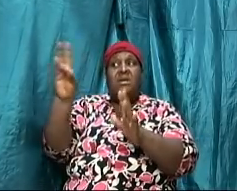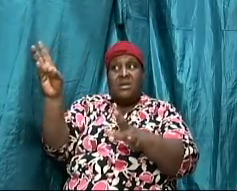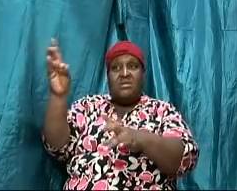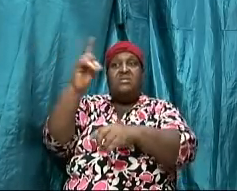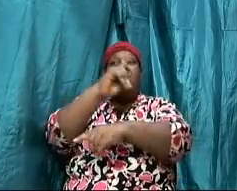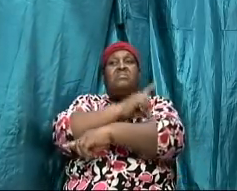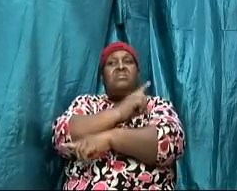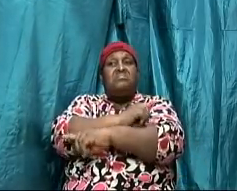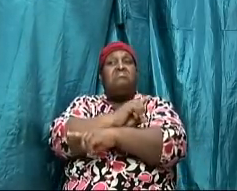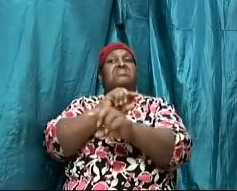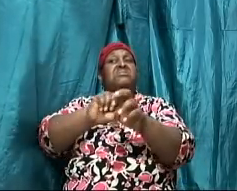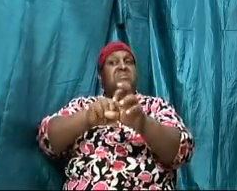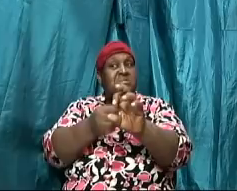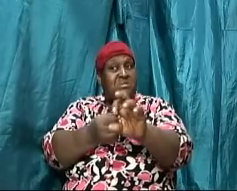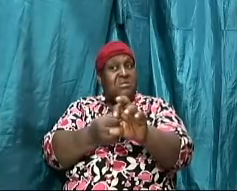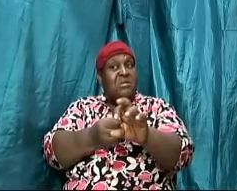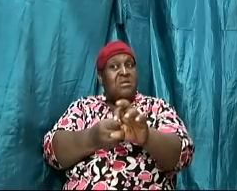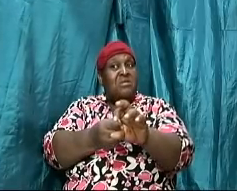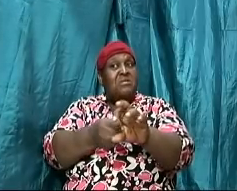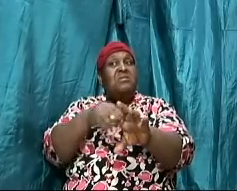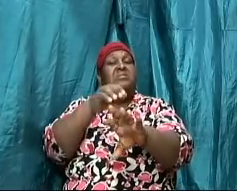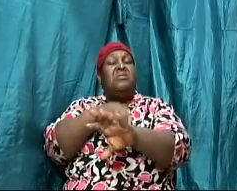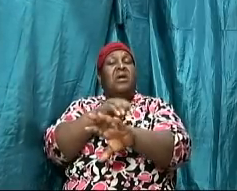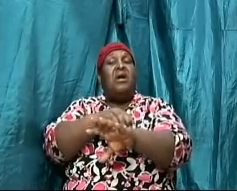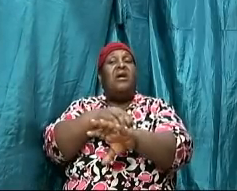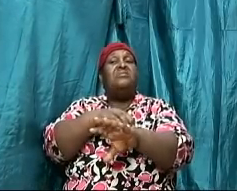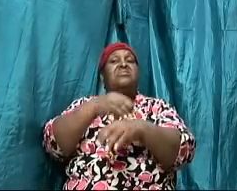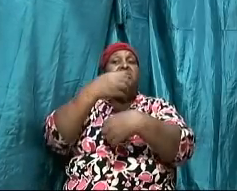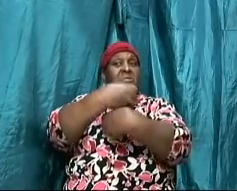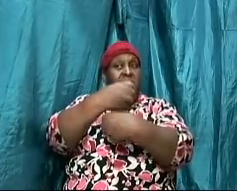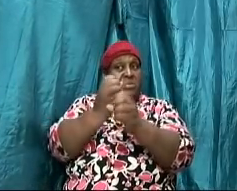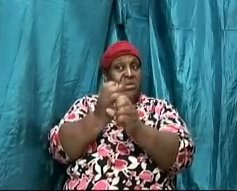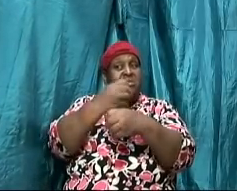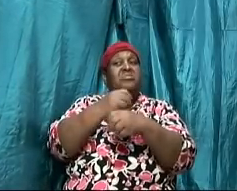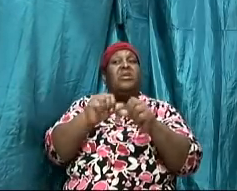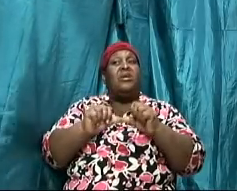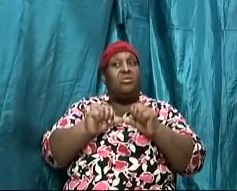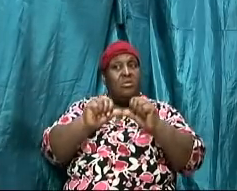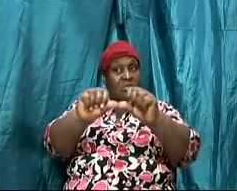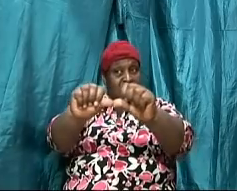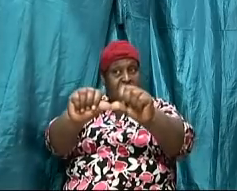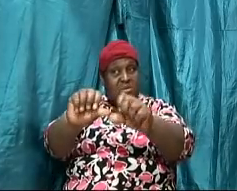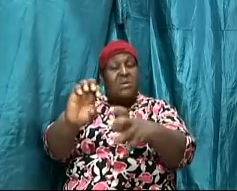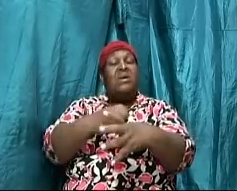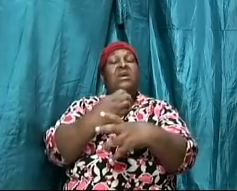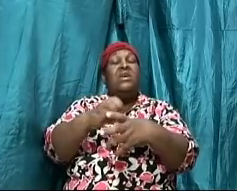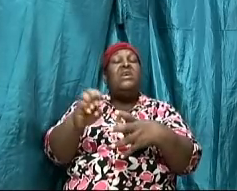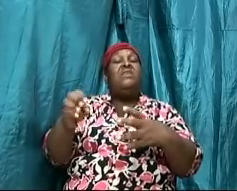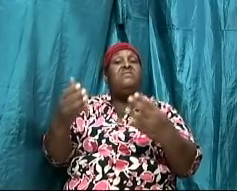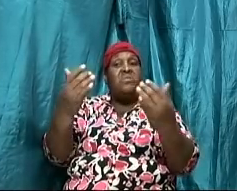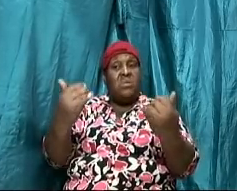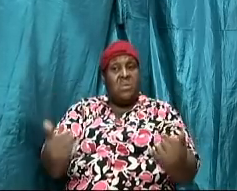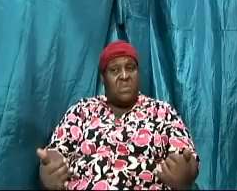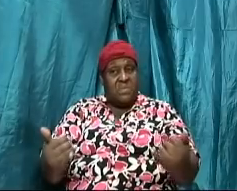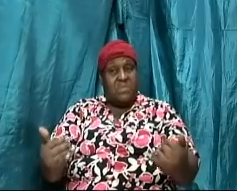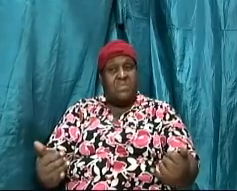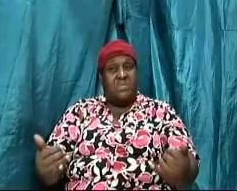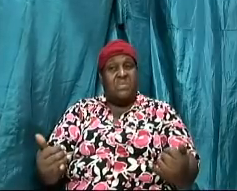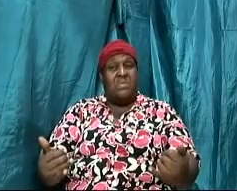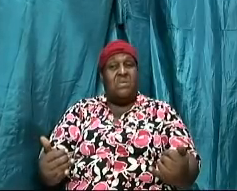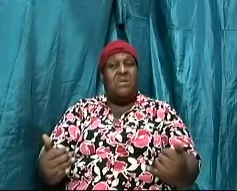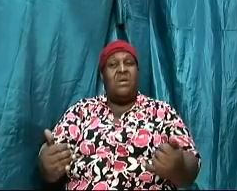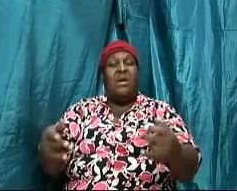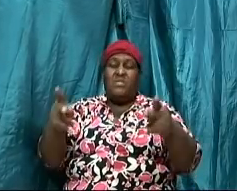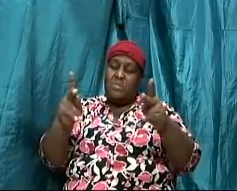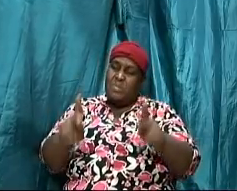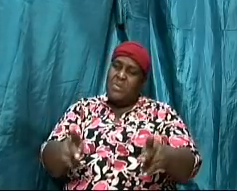at creation and continues even to this present day. Amen? And the persons who